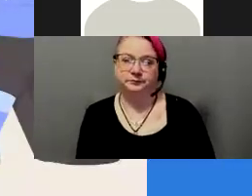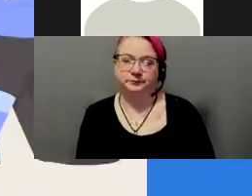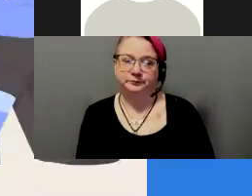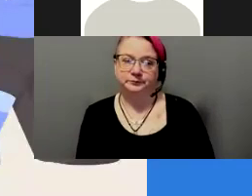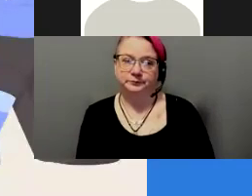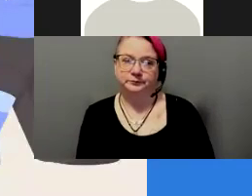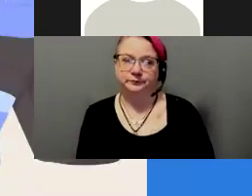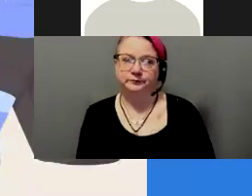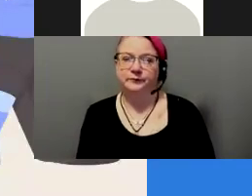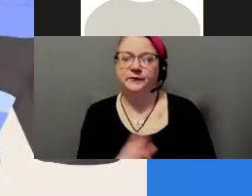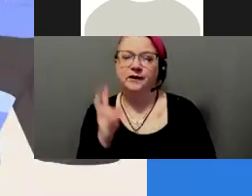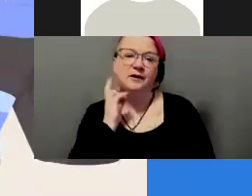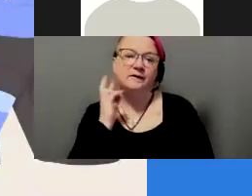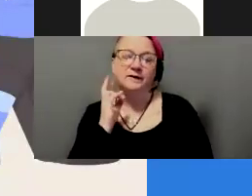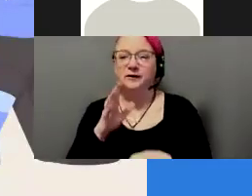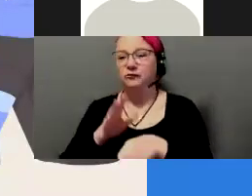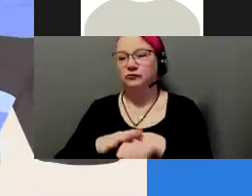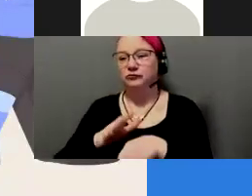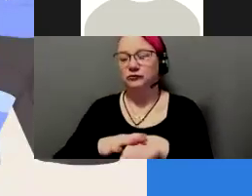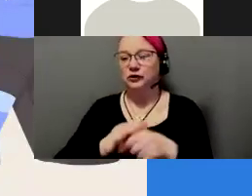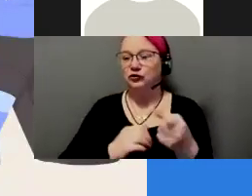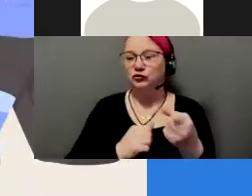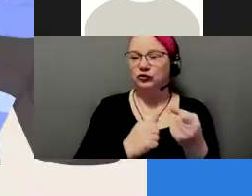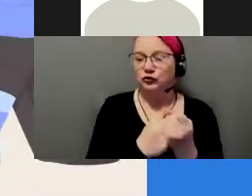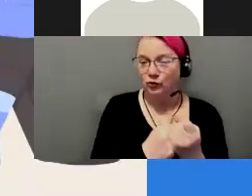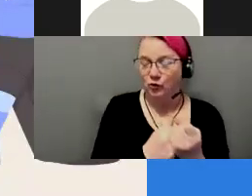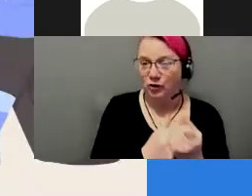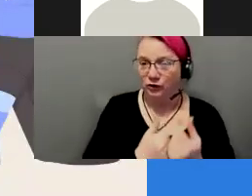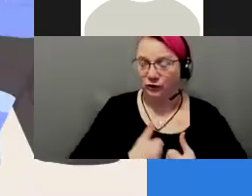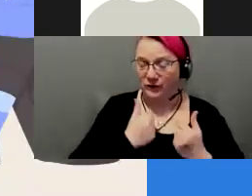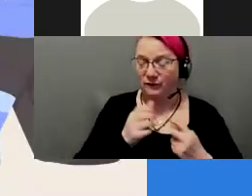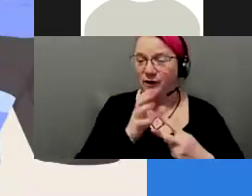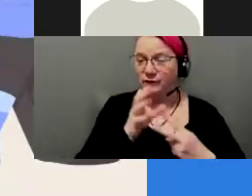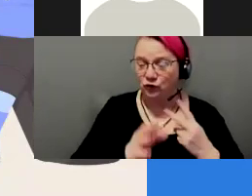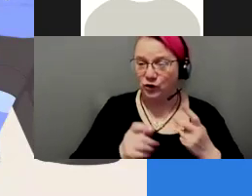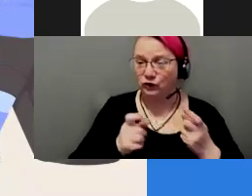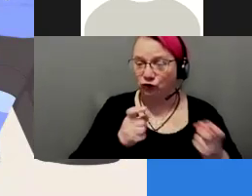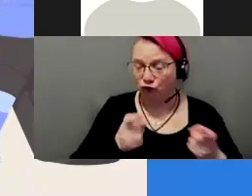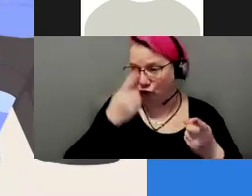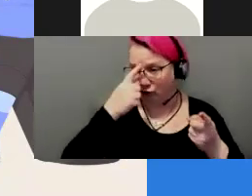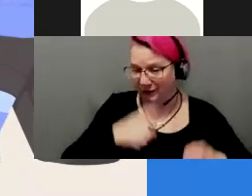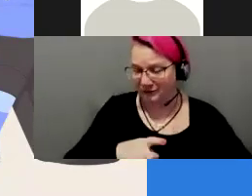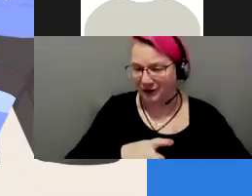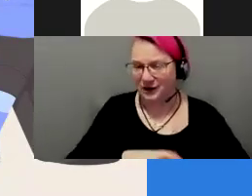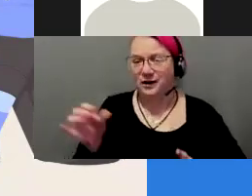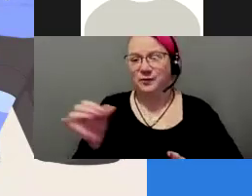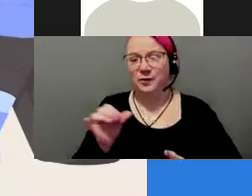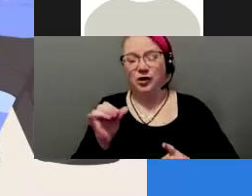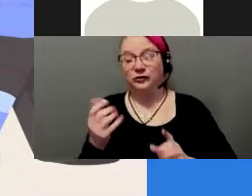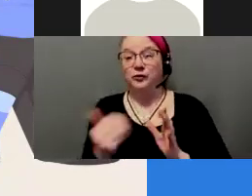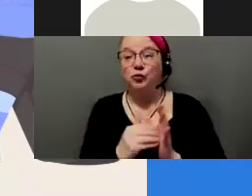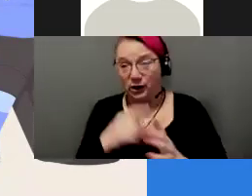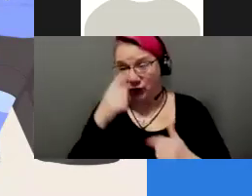Victim notification is intended to support the survivor in exercising choice, control, and consent, but it can also be